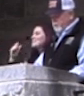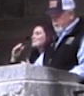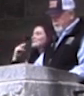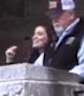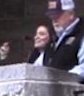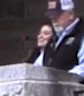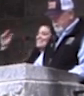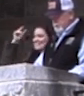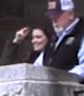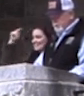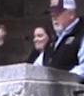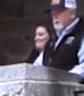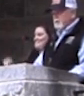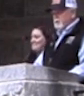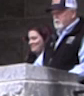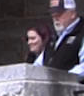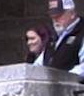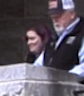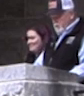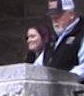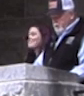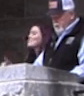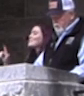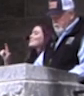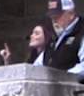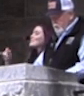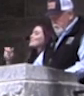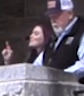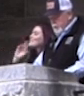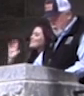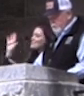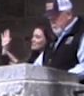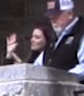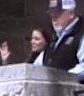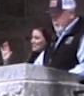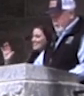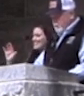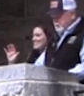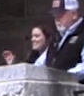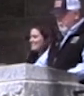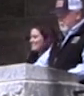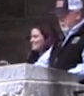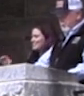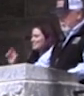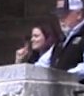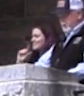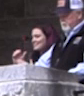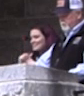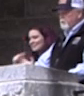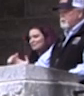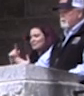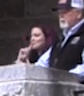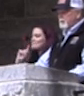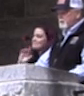and a great-great-niece. Luther's extraordinary heroism, aggressive leadership, and